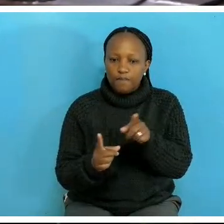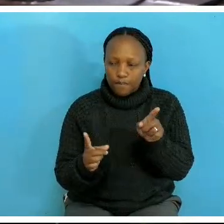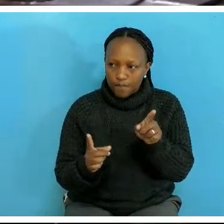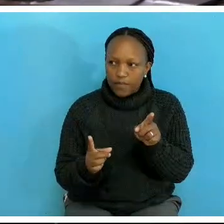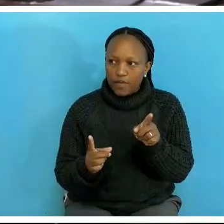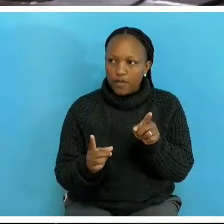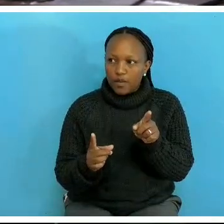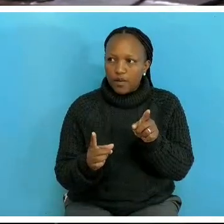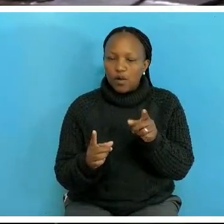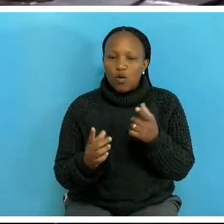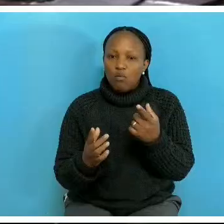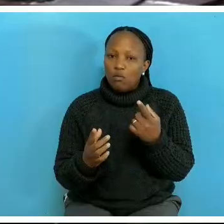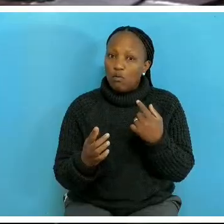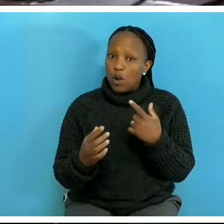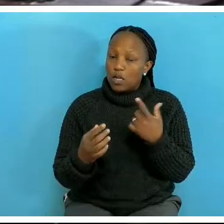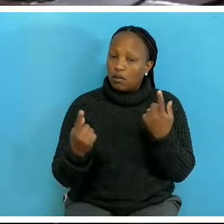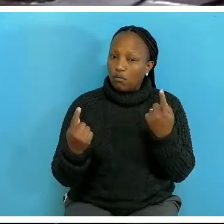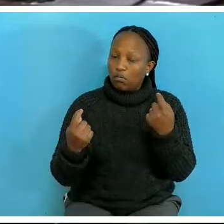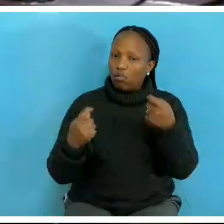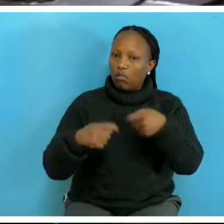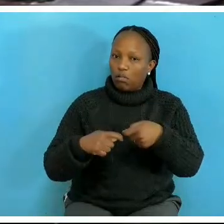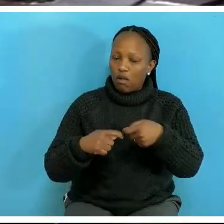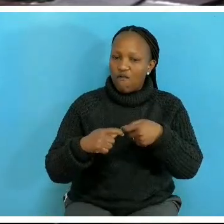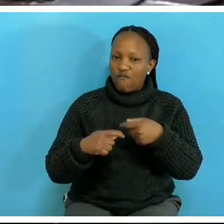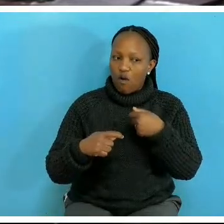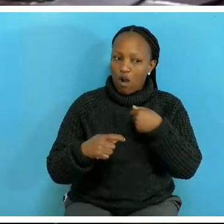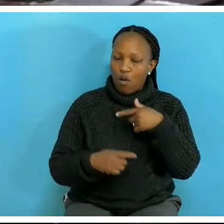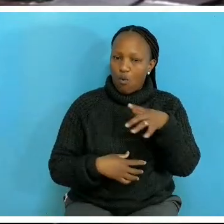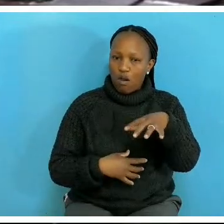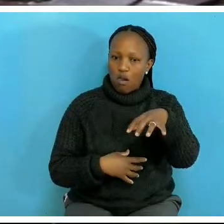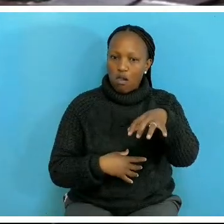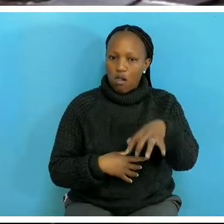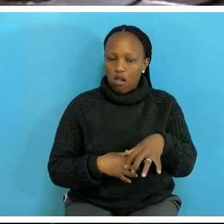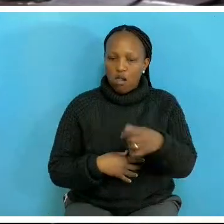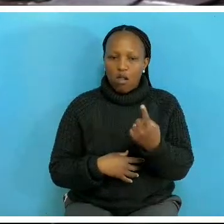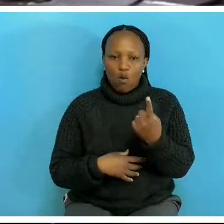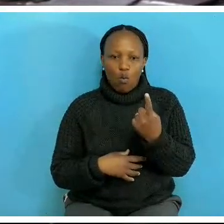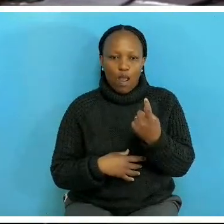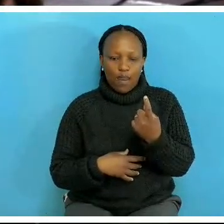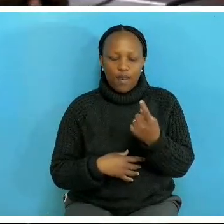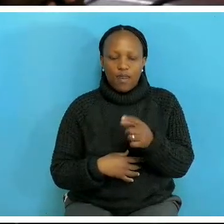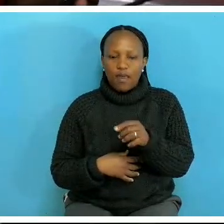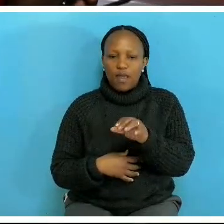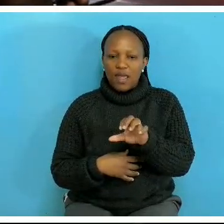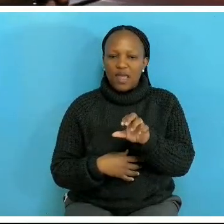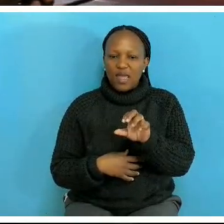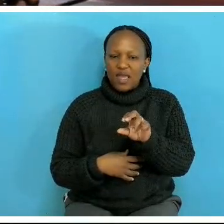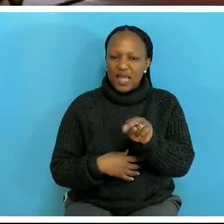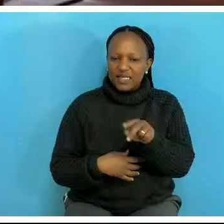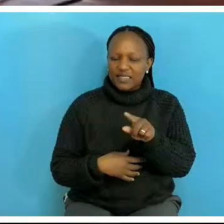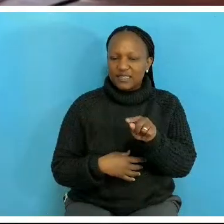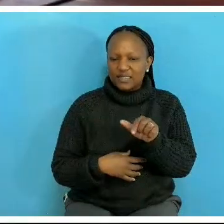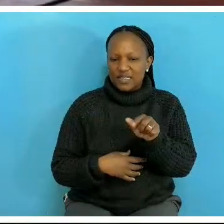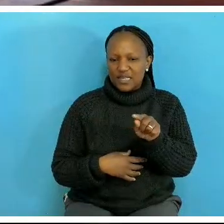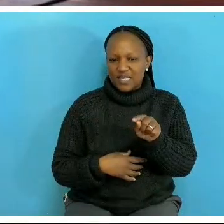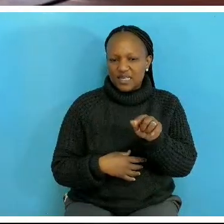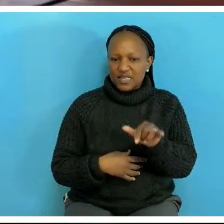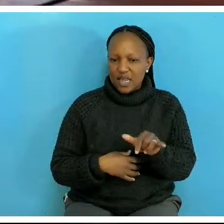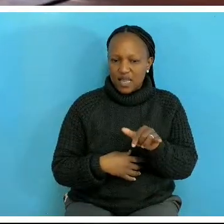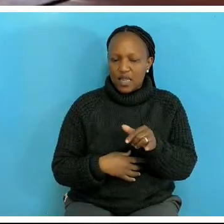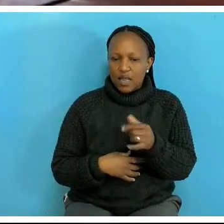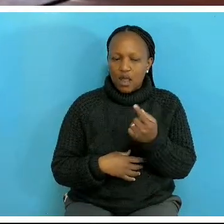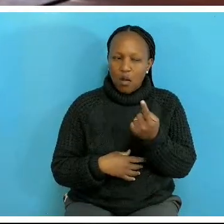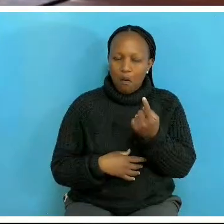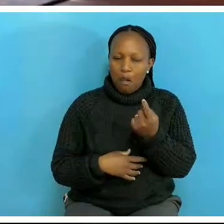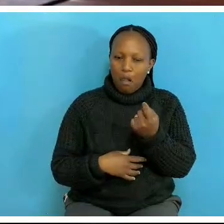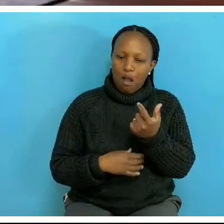really contrite and contribute to our site. One of the entities that we definitely, at times we find only mistakes with